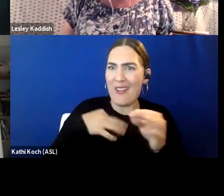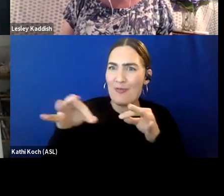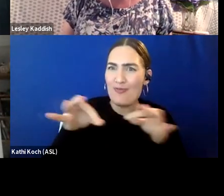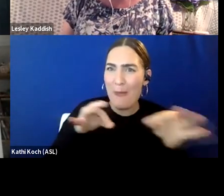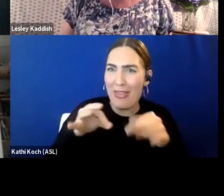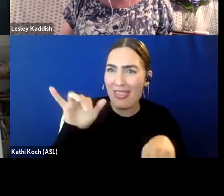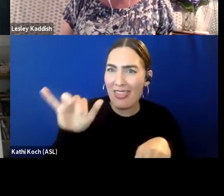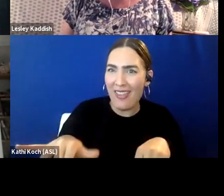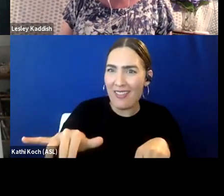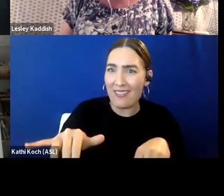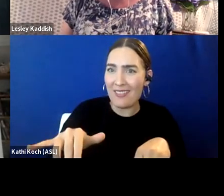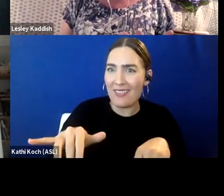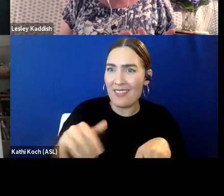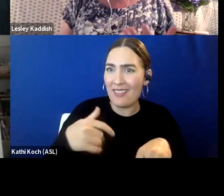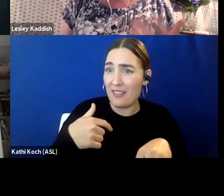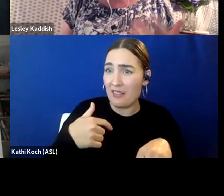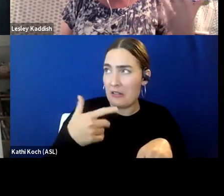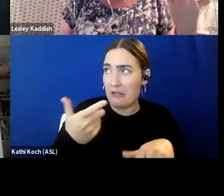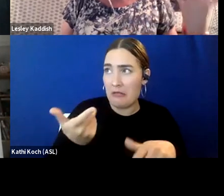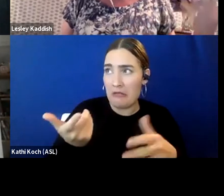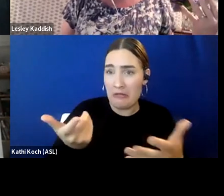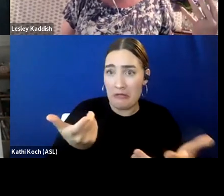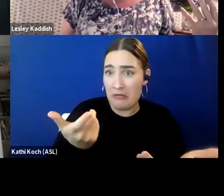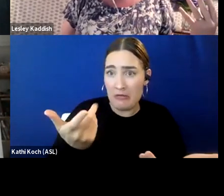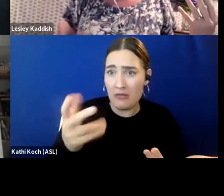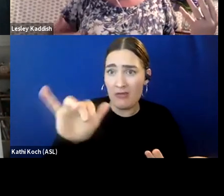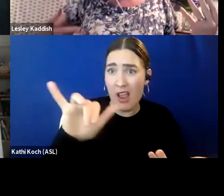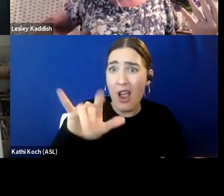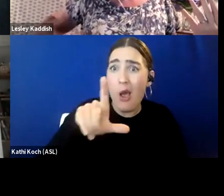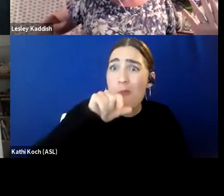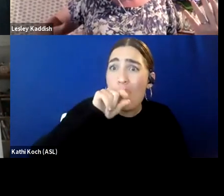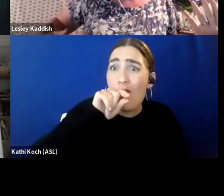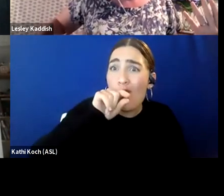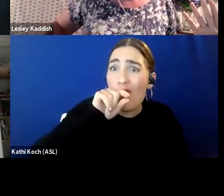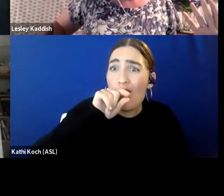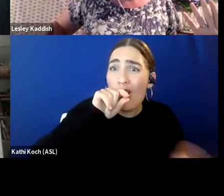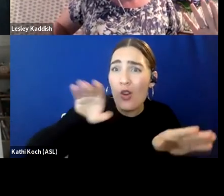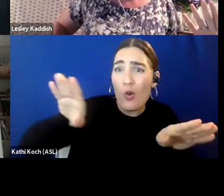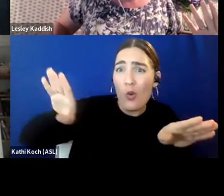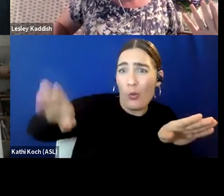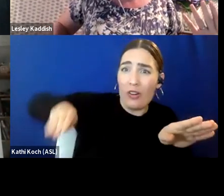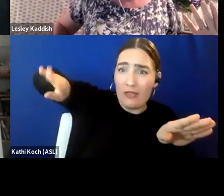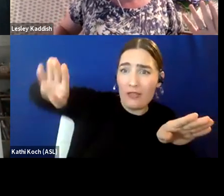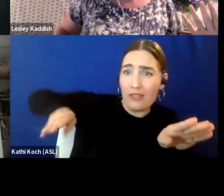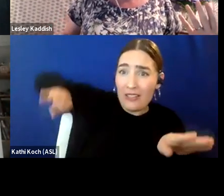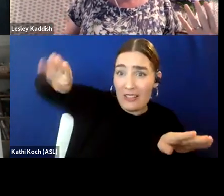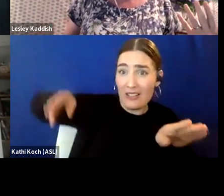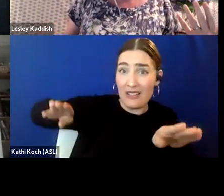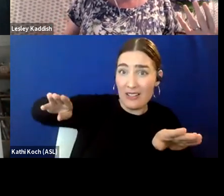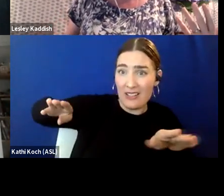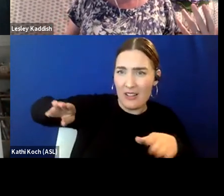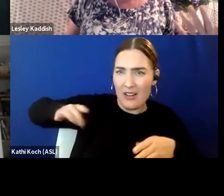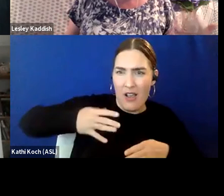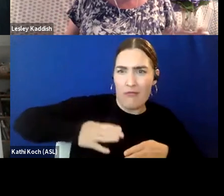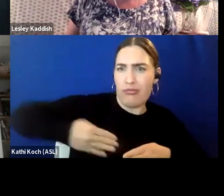you talk about the way that the sound of a bird wing as you feel that inside your, you know, inside the side of your chest when